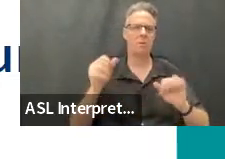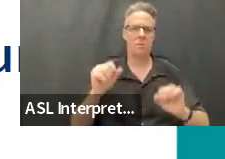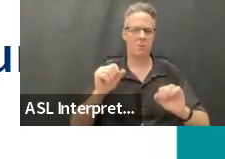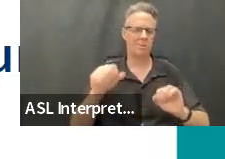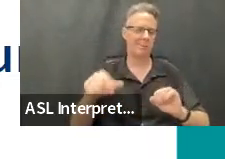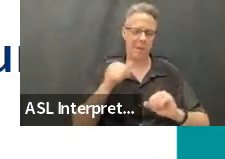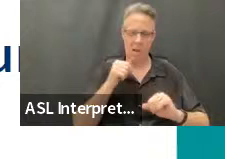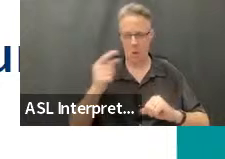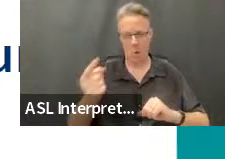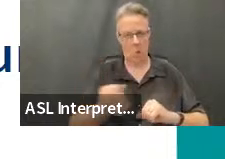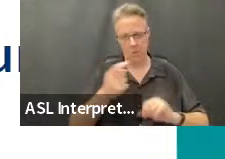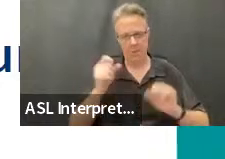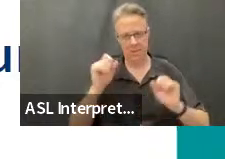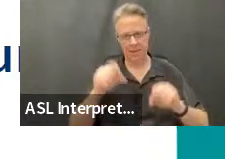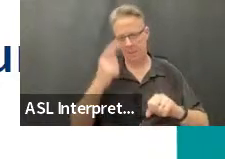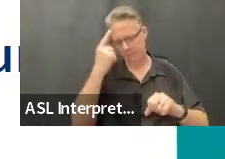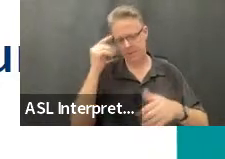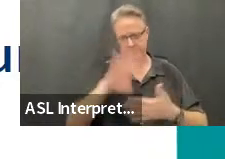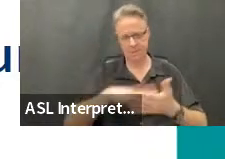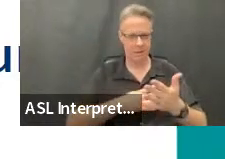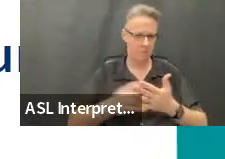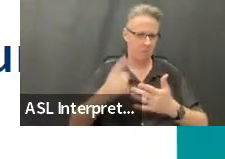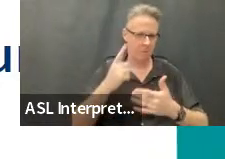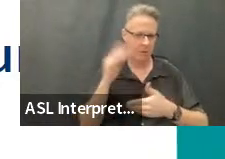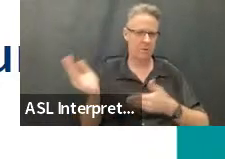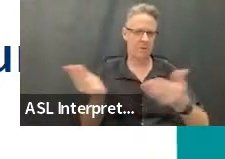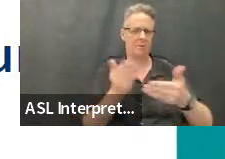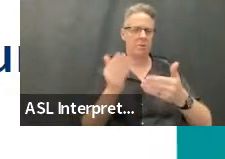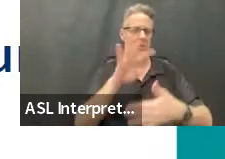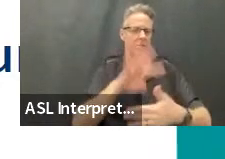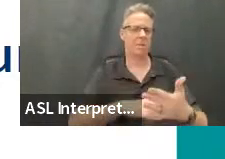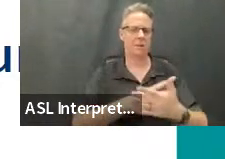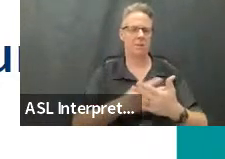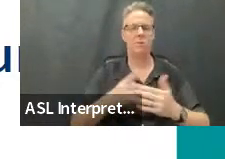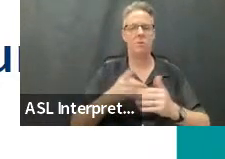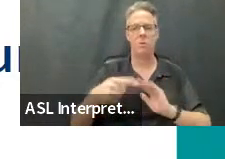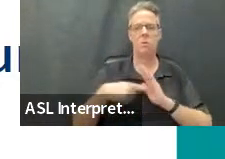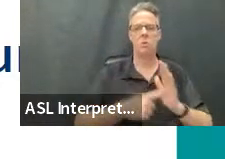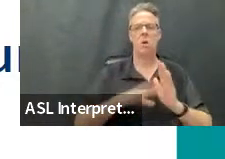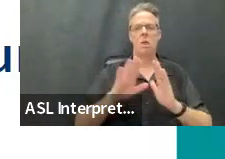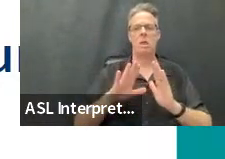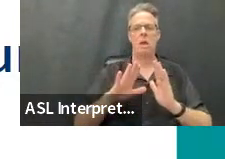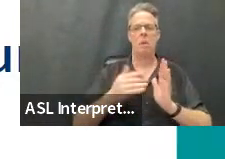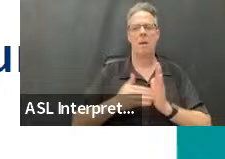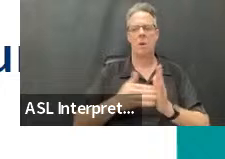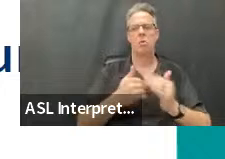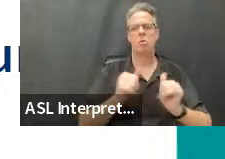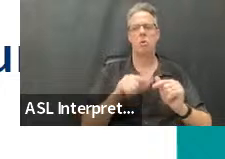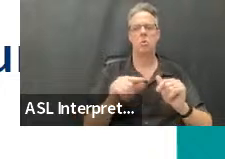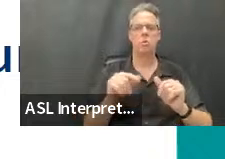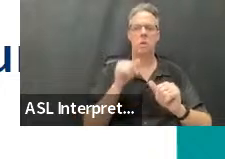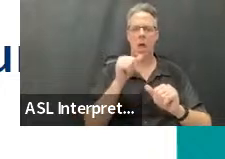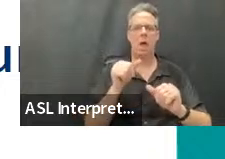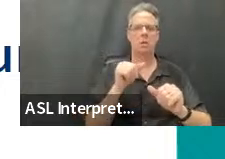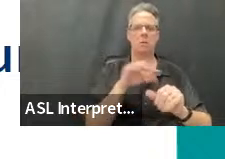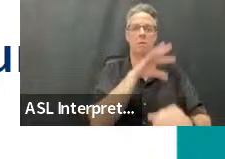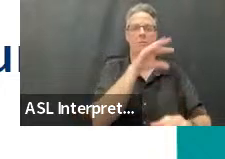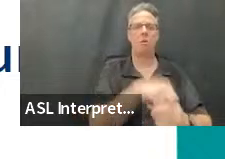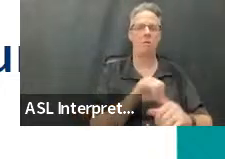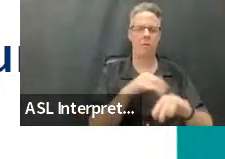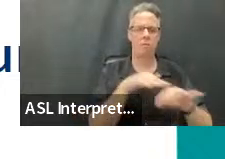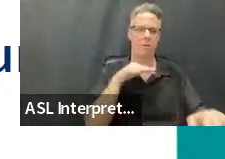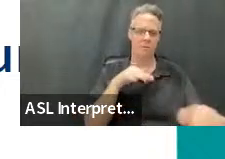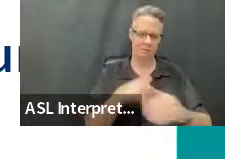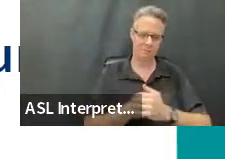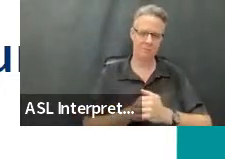always do that, unfortunately, due to delivery schedules, but they try to, and this is kind of showing how those patterns are trying to miss the congestion and those kind